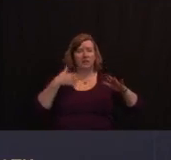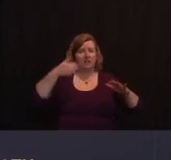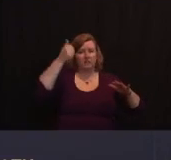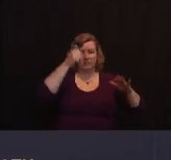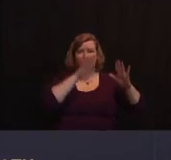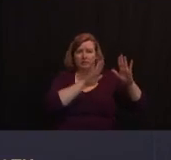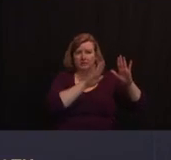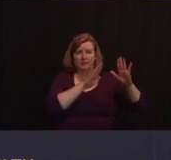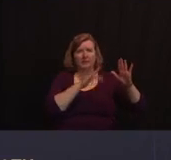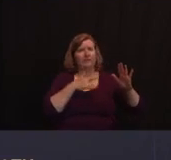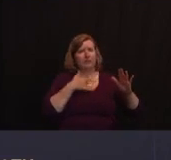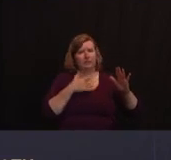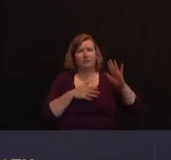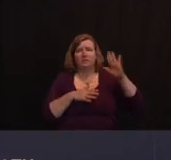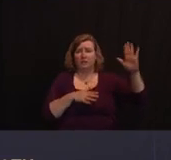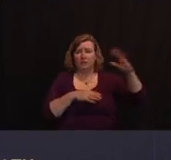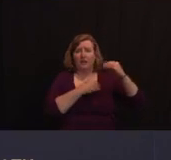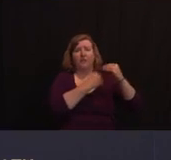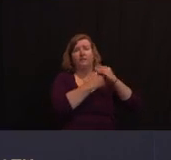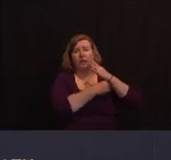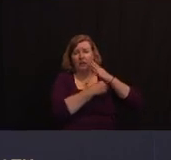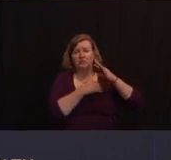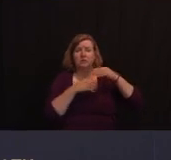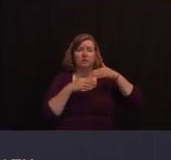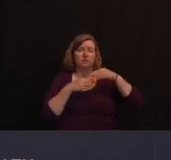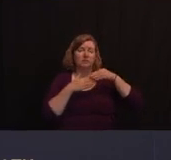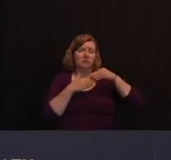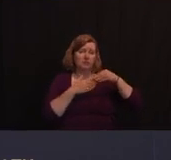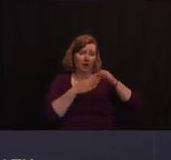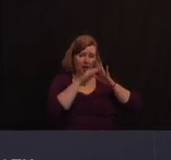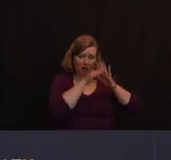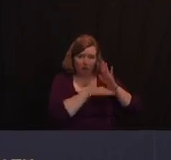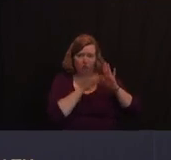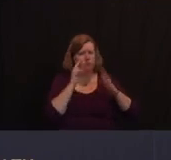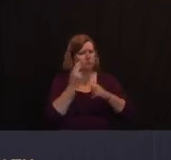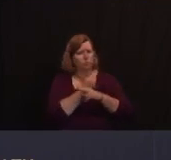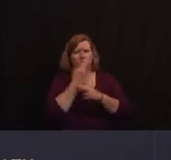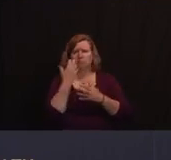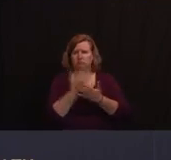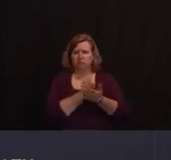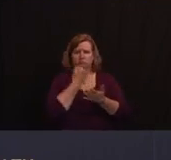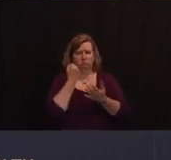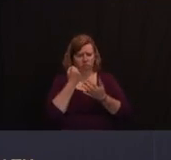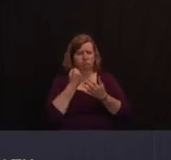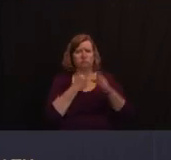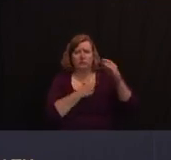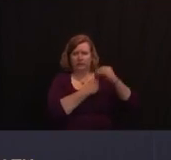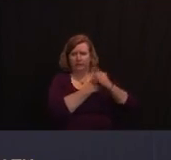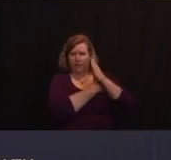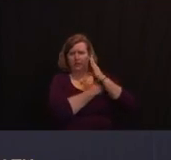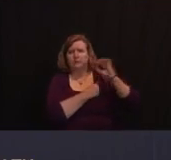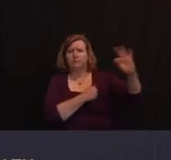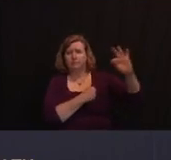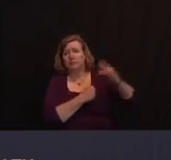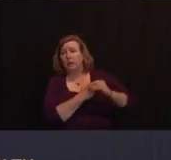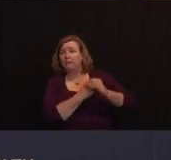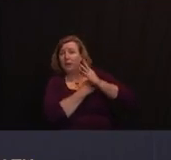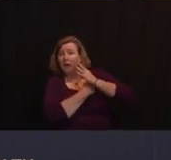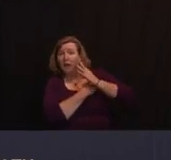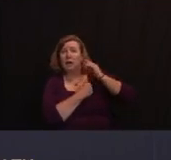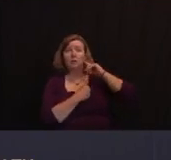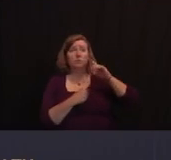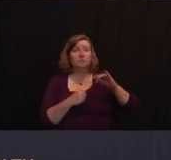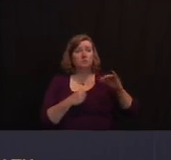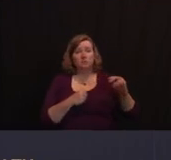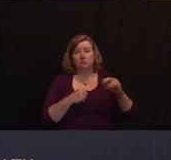the guidance will be guidance that we can take to the bank. Including if that guidance suggests that J&J is